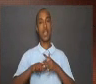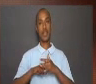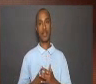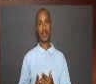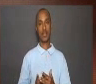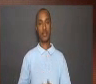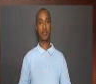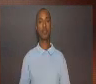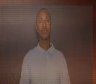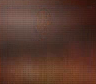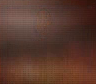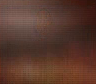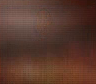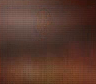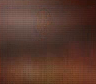Begin.